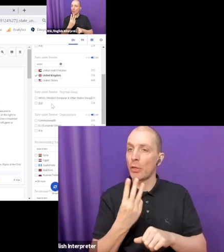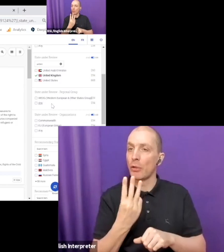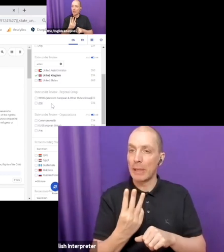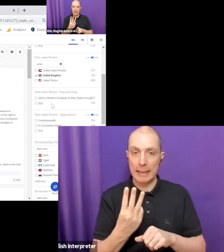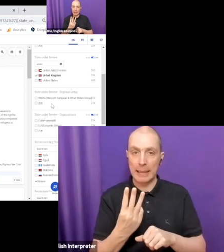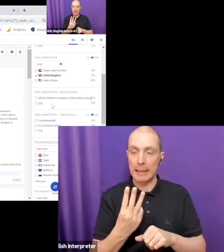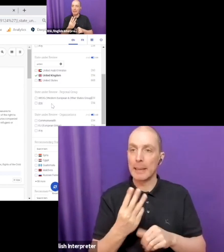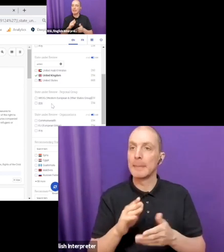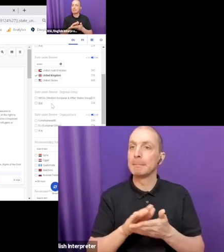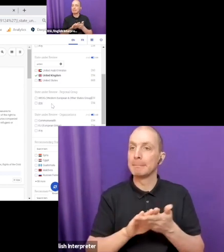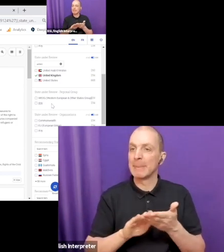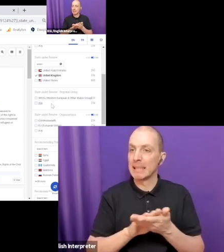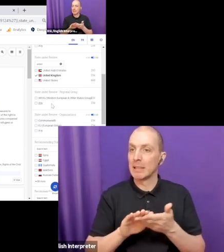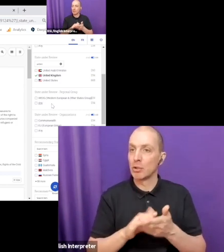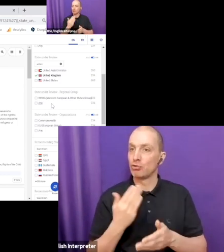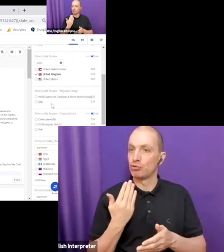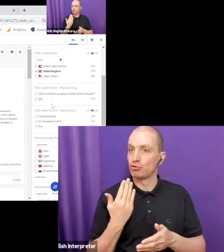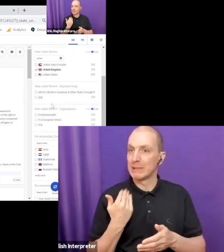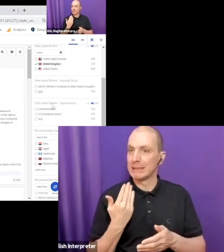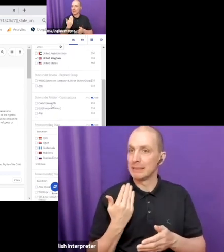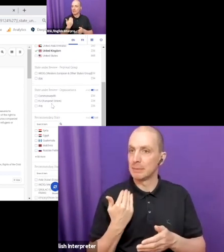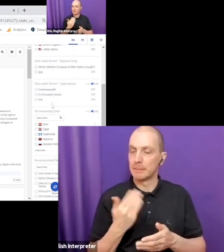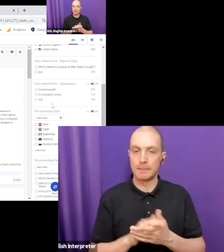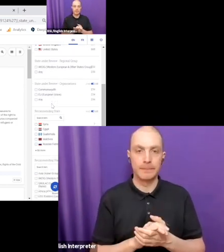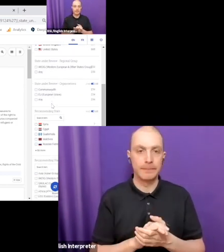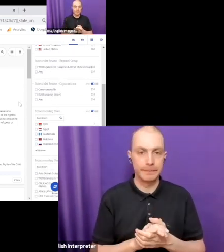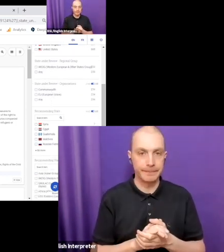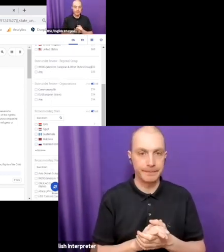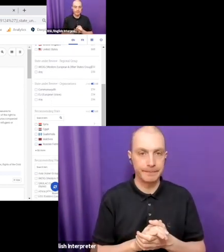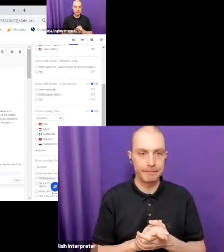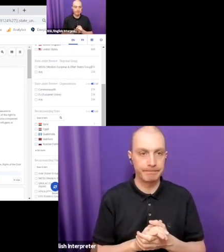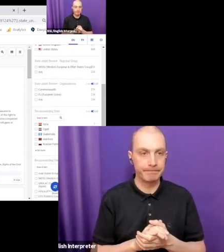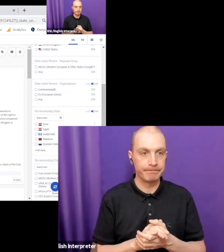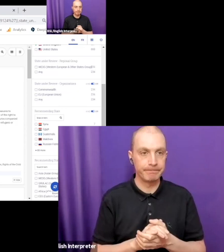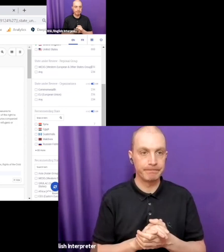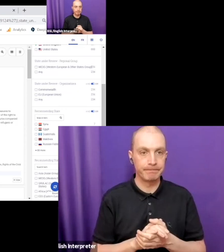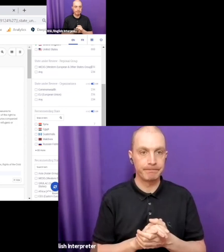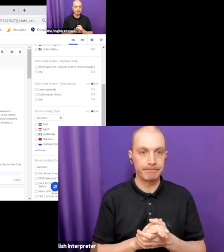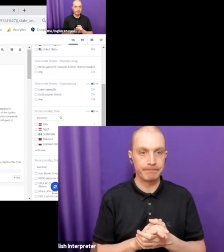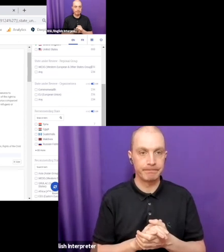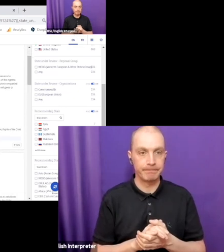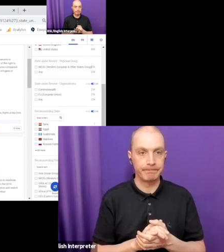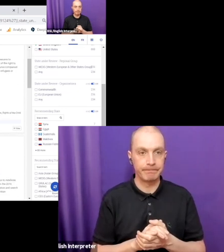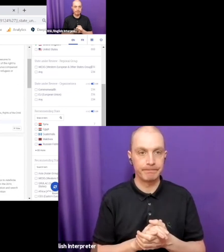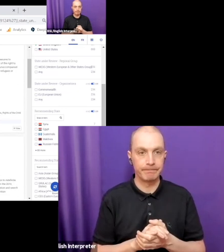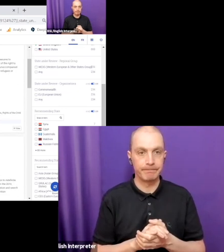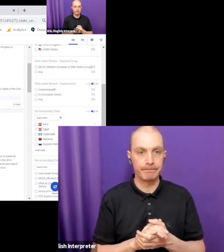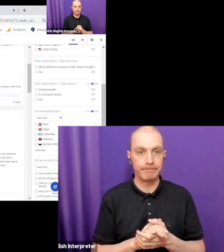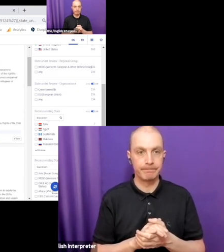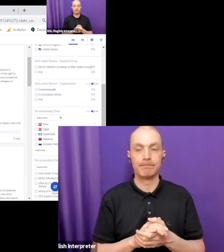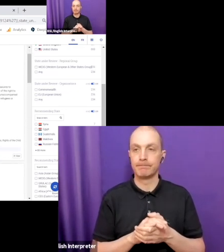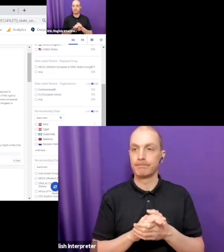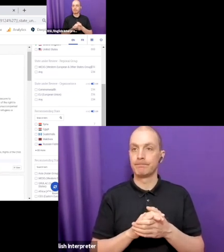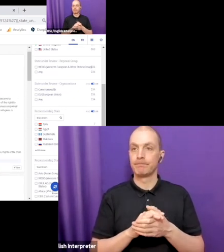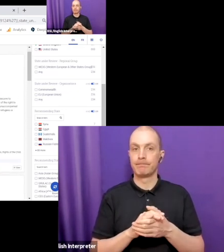exam of the human rights situation in UK. And you can see apart the results in the main page with